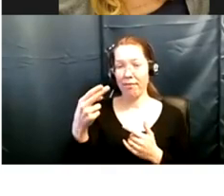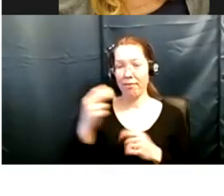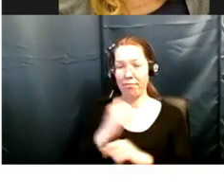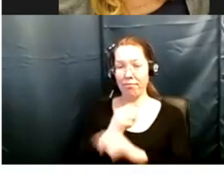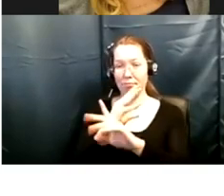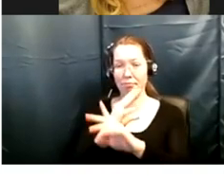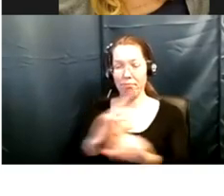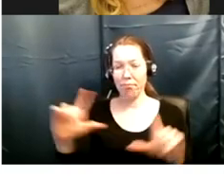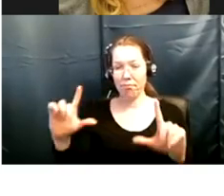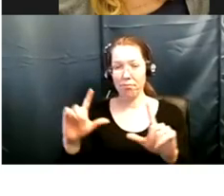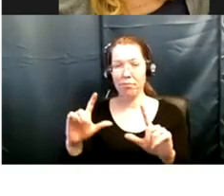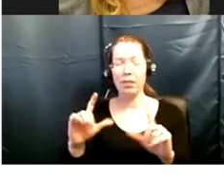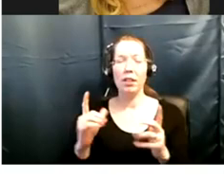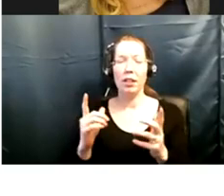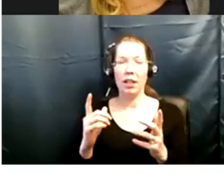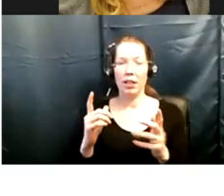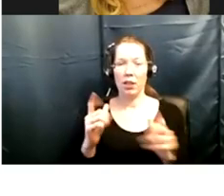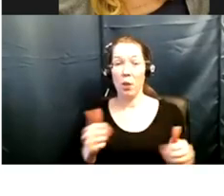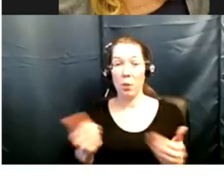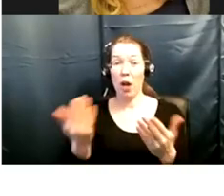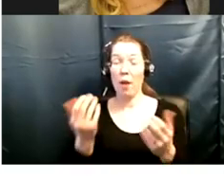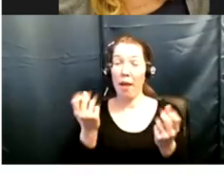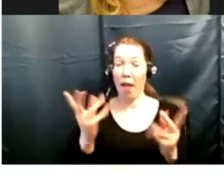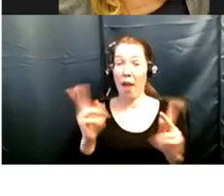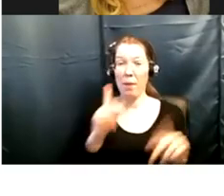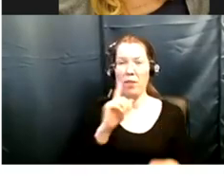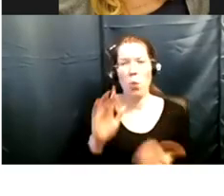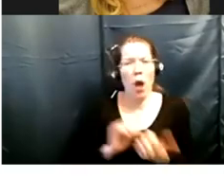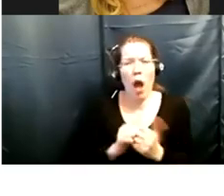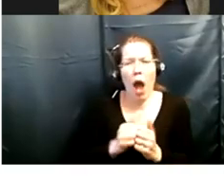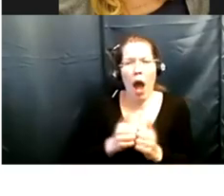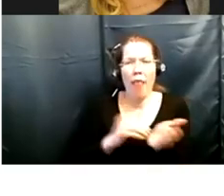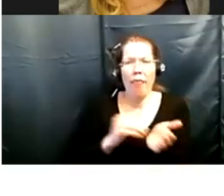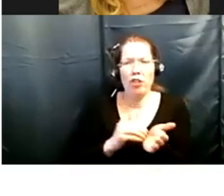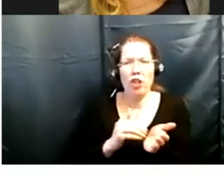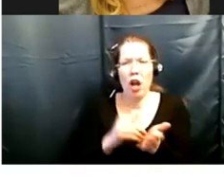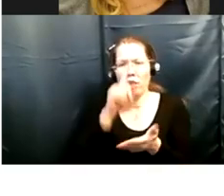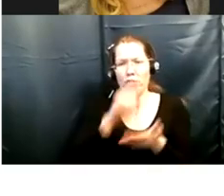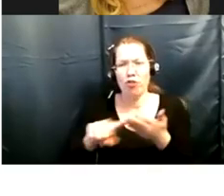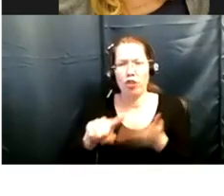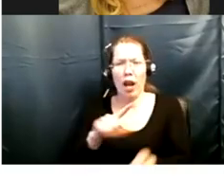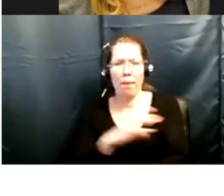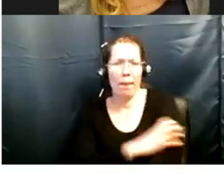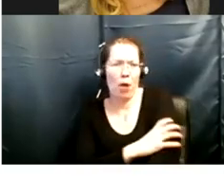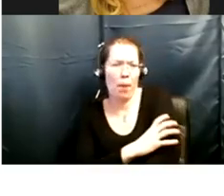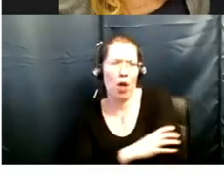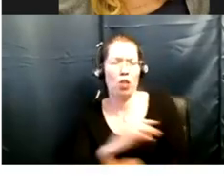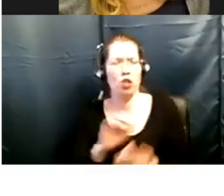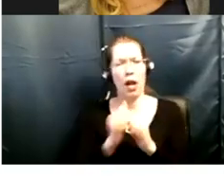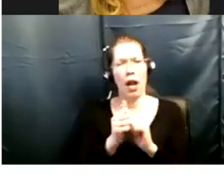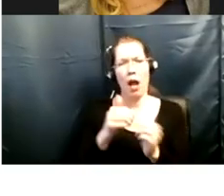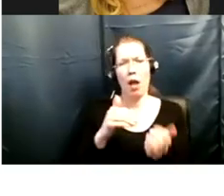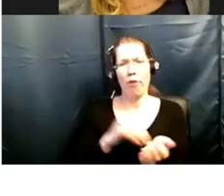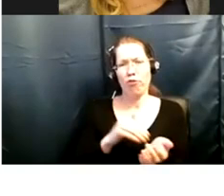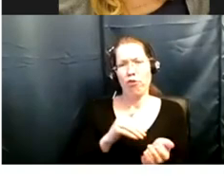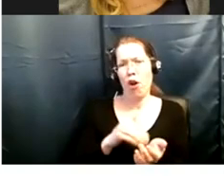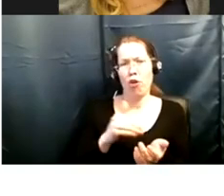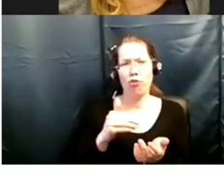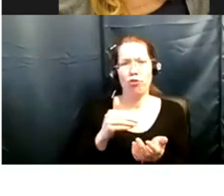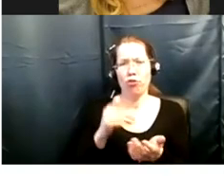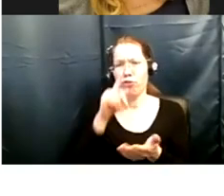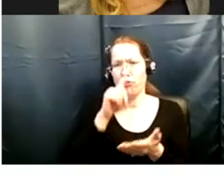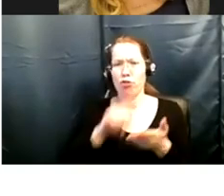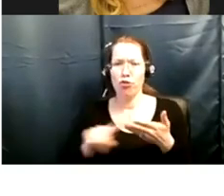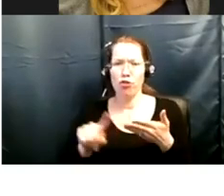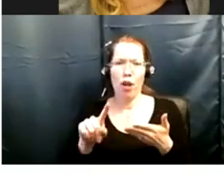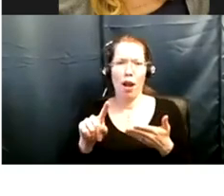up, I know a lot of people's going to say, well, how's the doctor going to check my blood pressure? How's the doctor going to, check